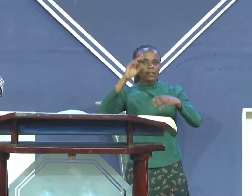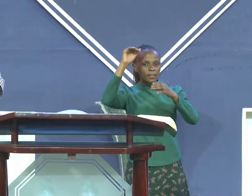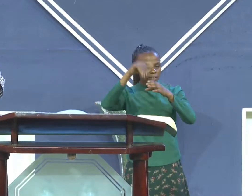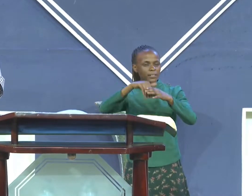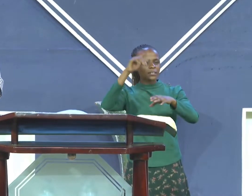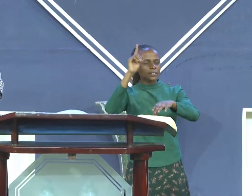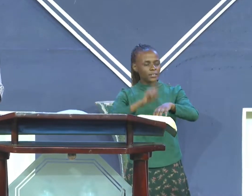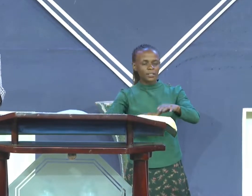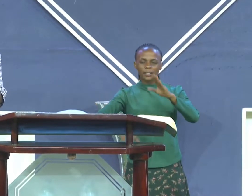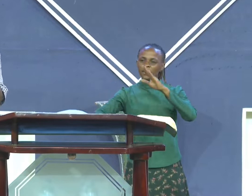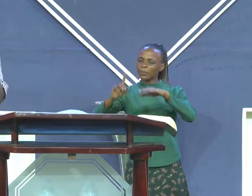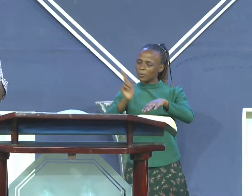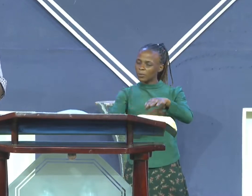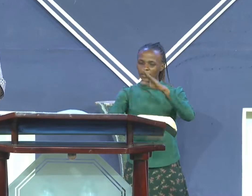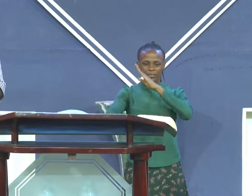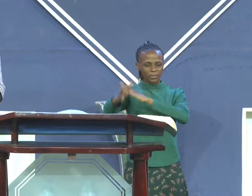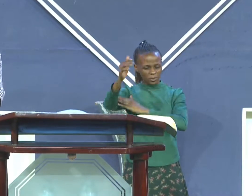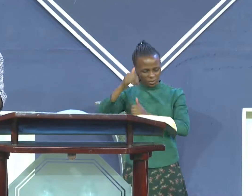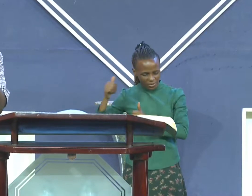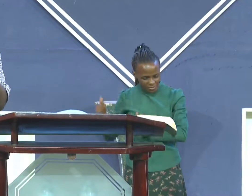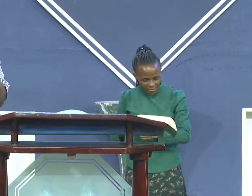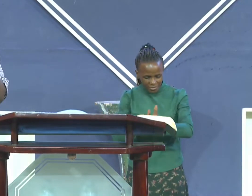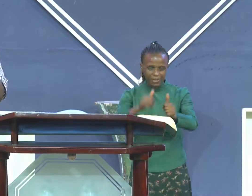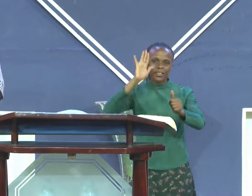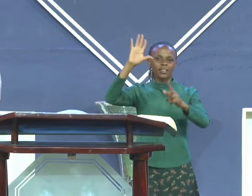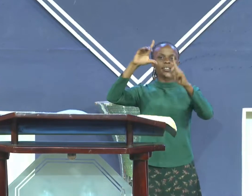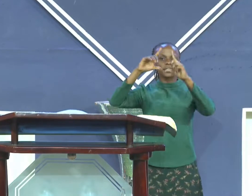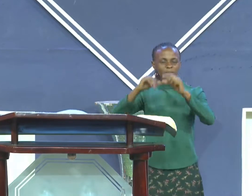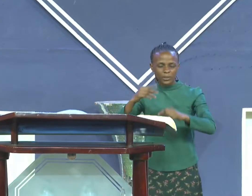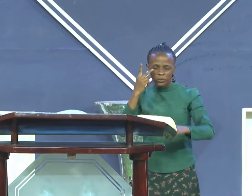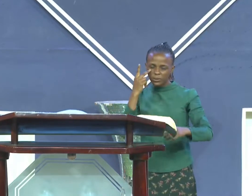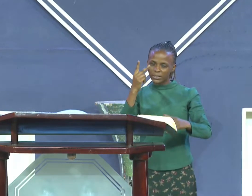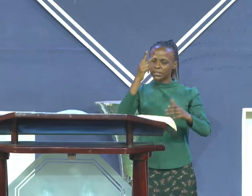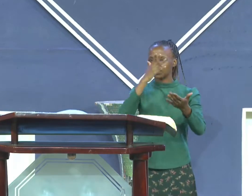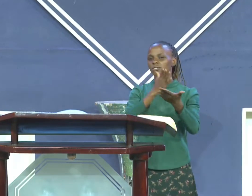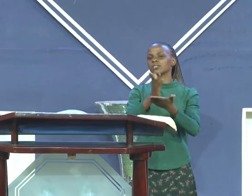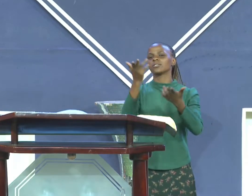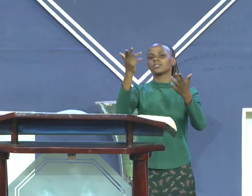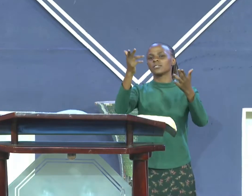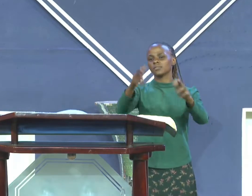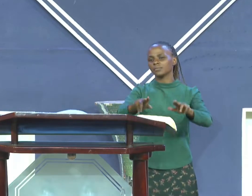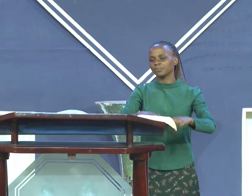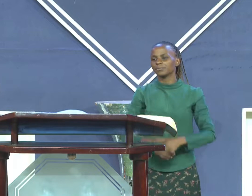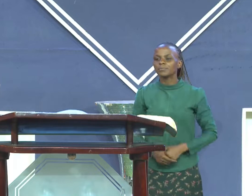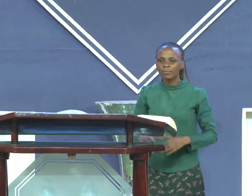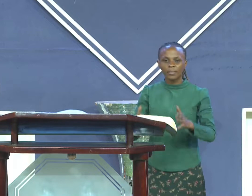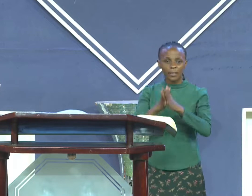again. For we are in a time when the Lord is following up his word to fulfill